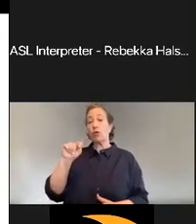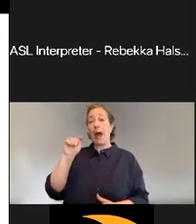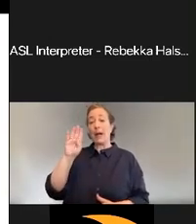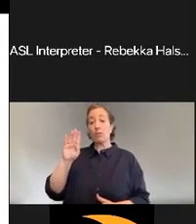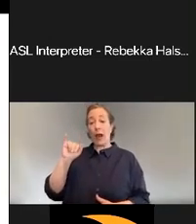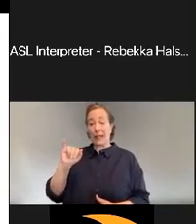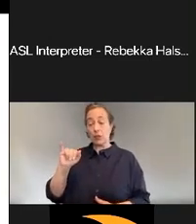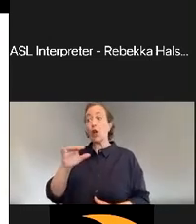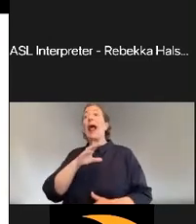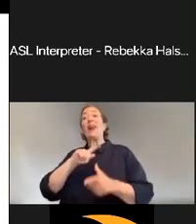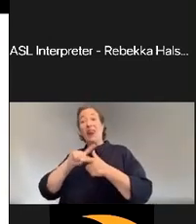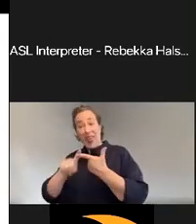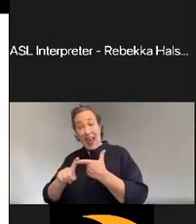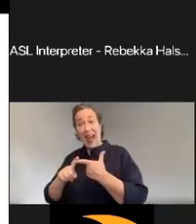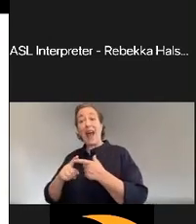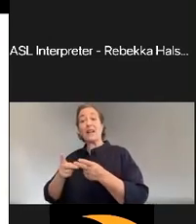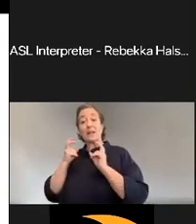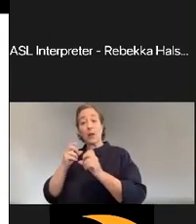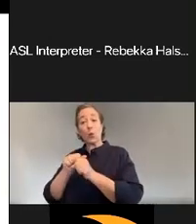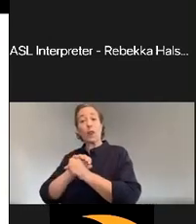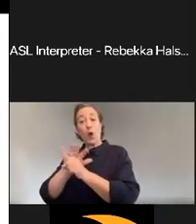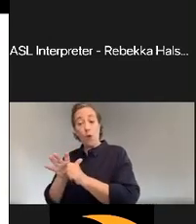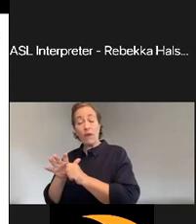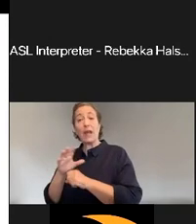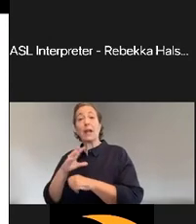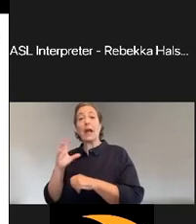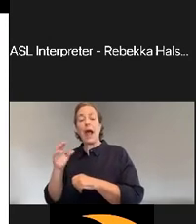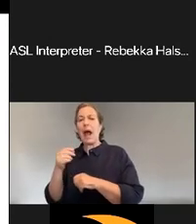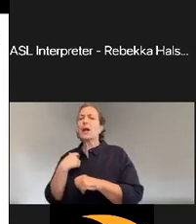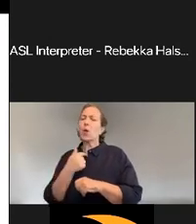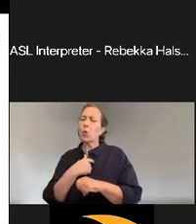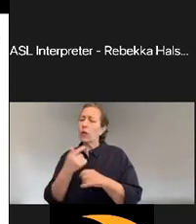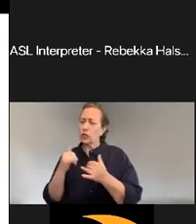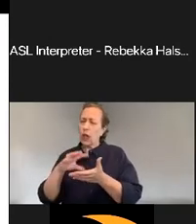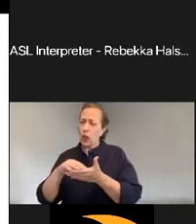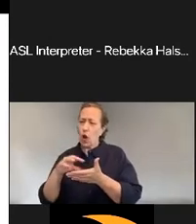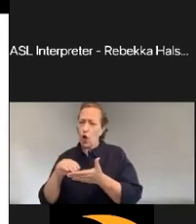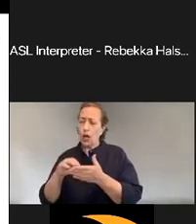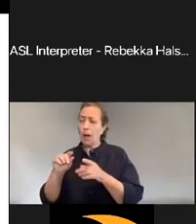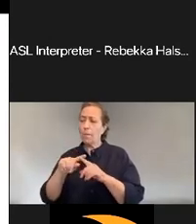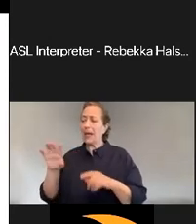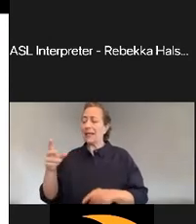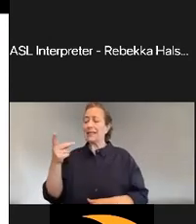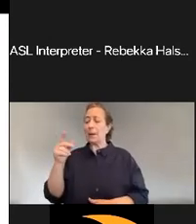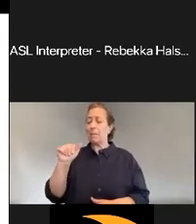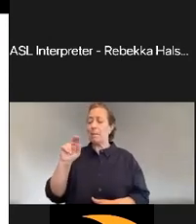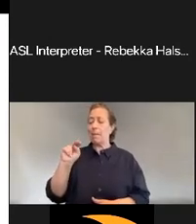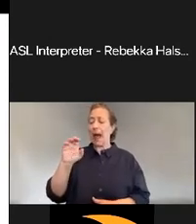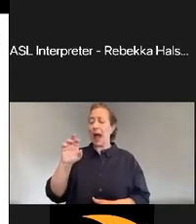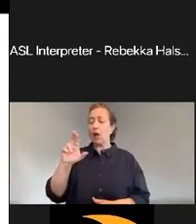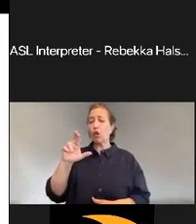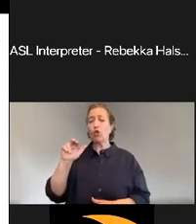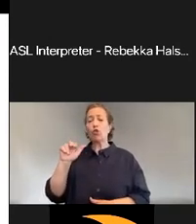ended up with actually we're still learning about COVID, but his pancreatic functioning was just for a different reason